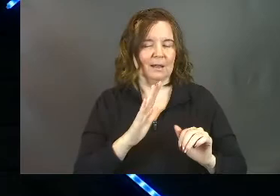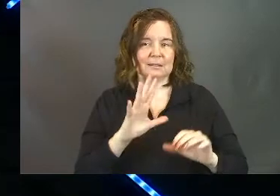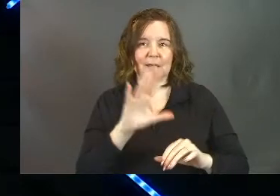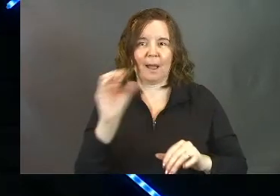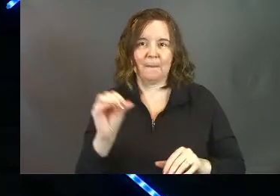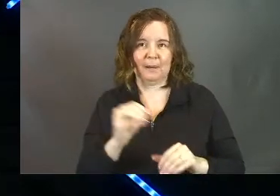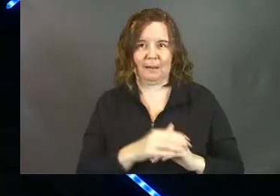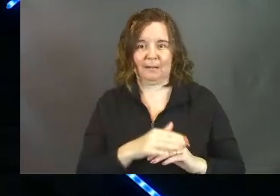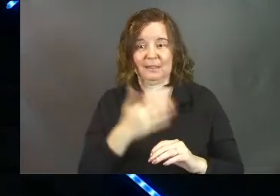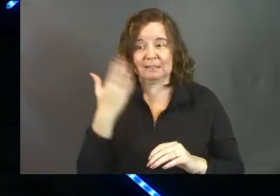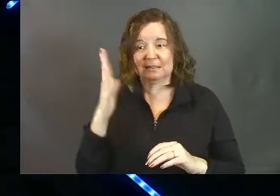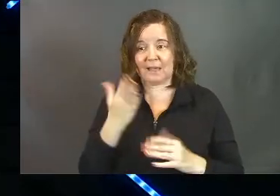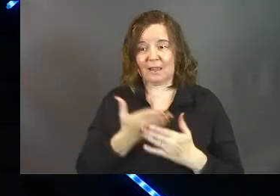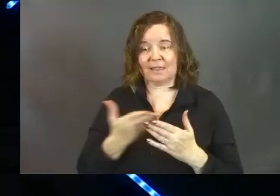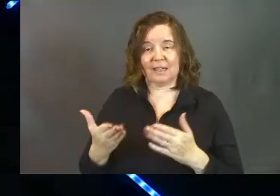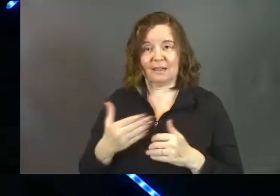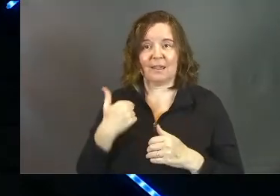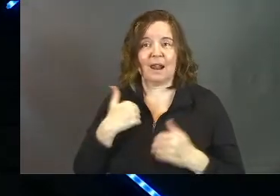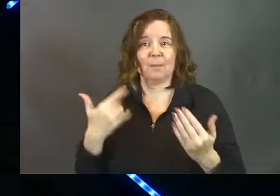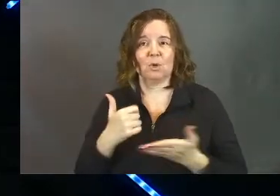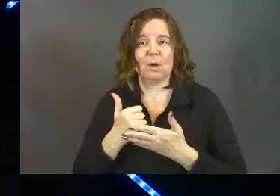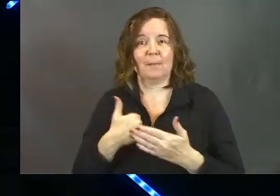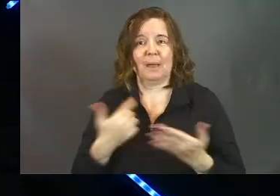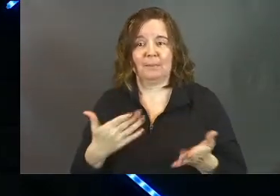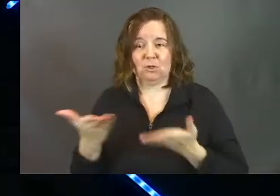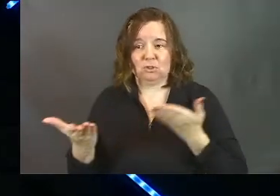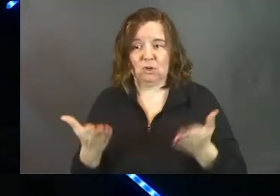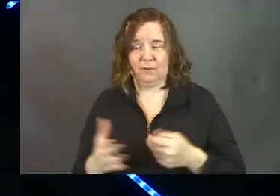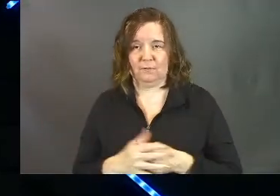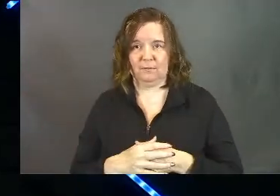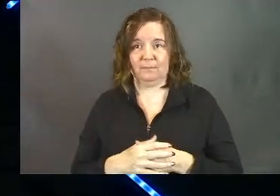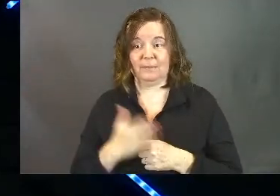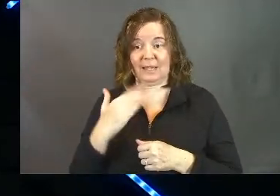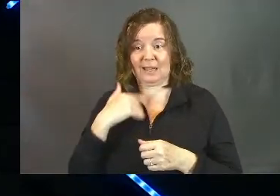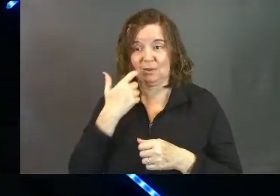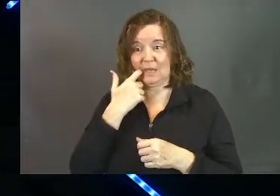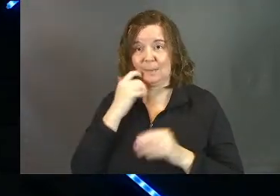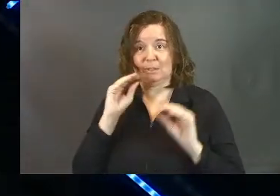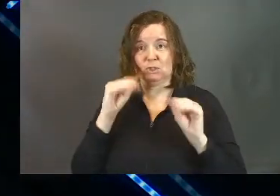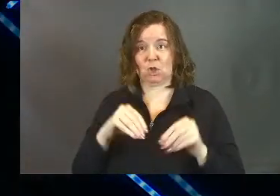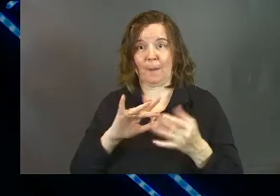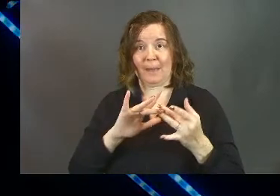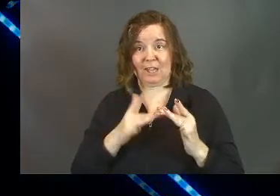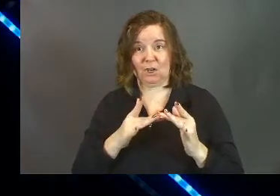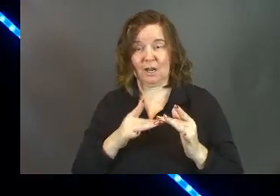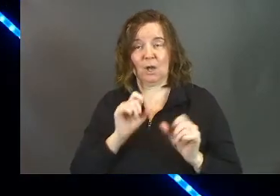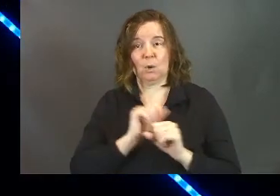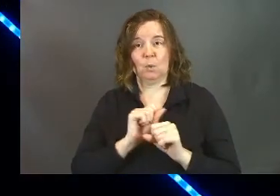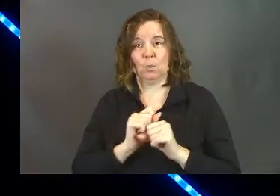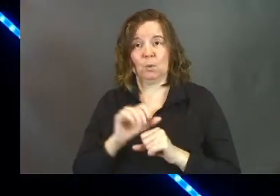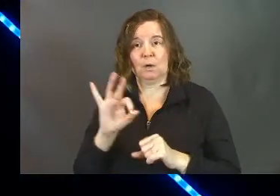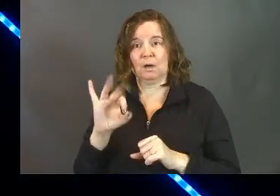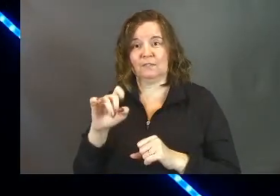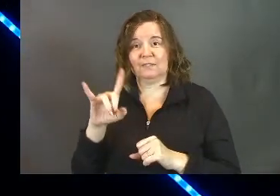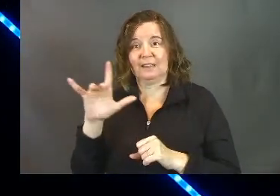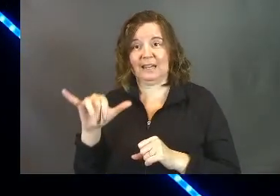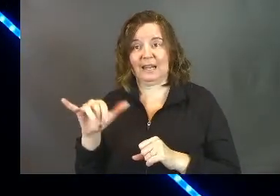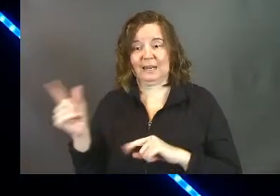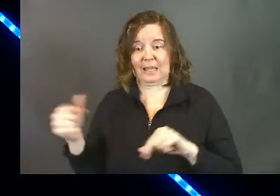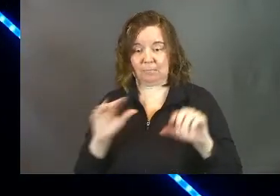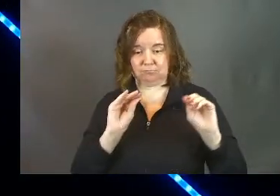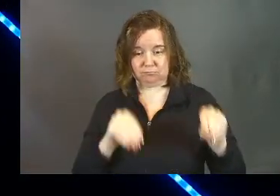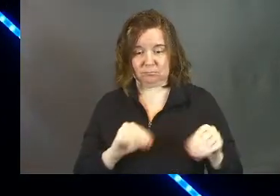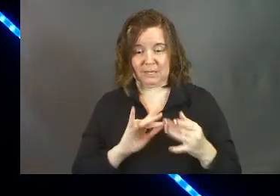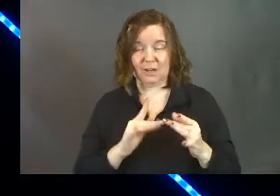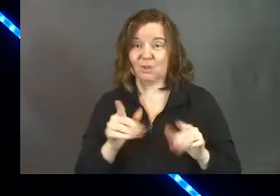company. This is God's thing. And I'm here to help and I'm here to serve. The guy that came in and installed my internet, okay, works for Fidelity, came over to put my